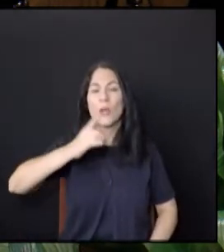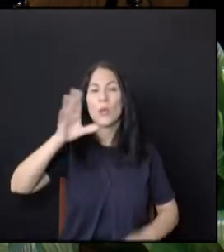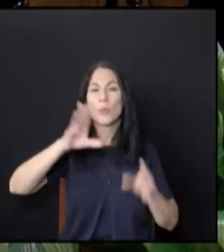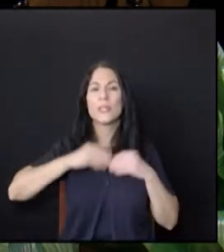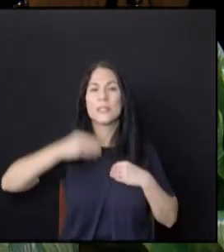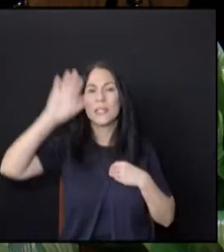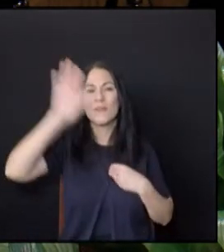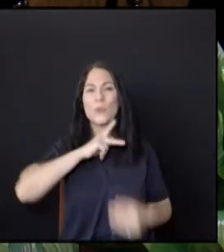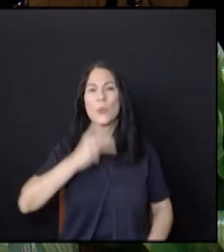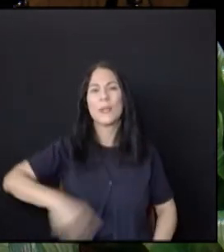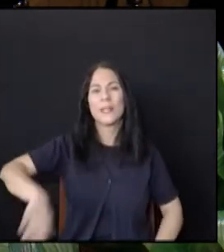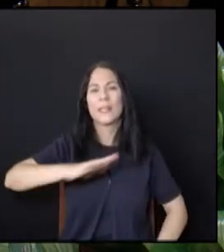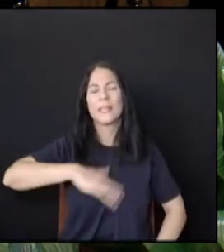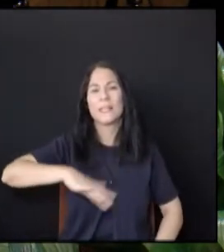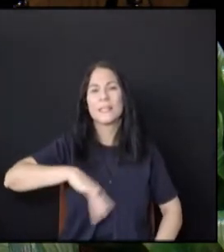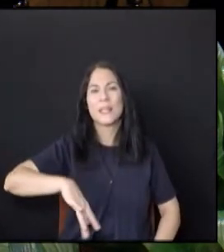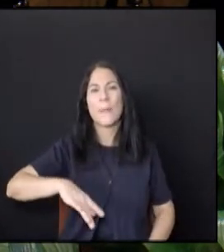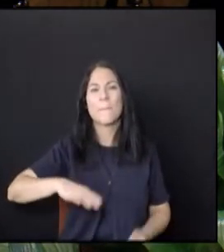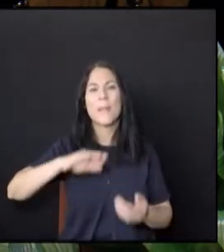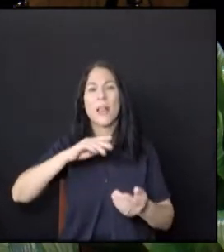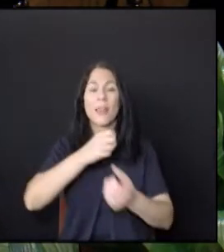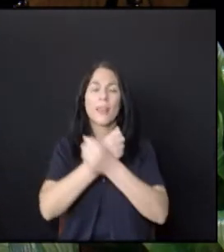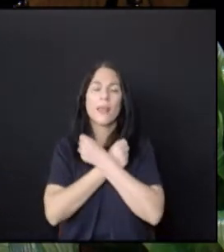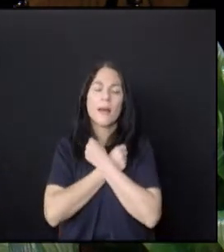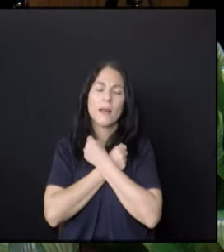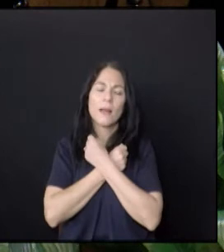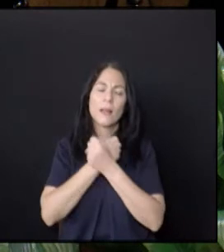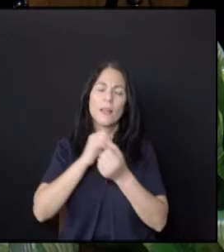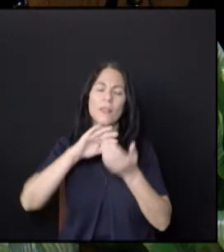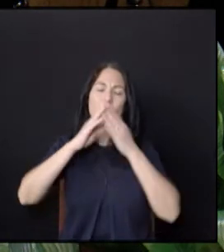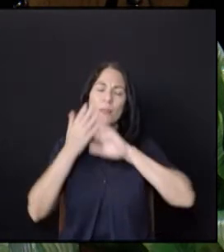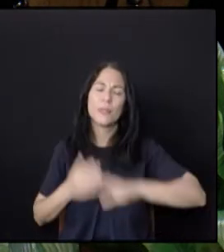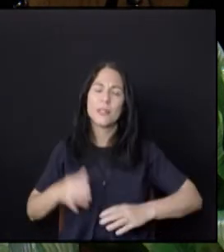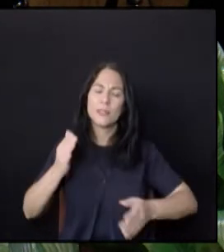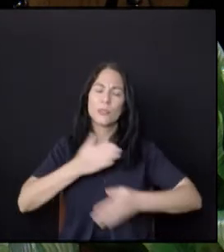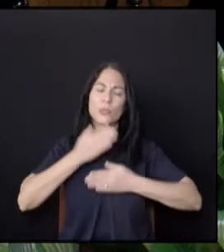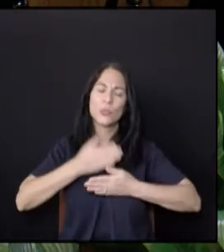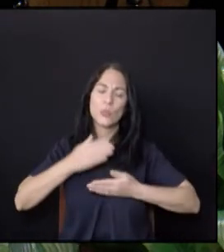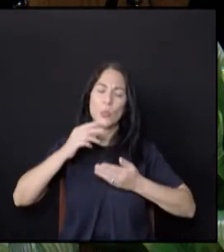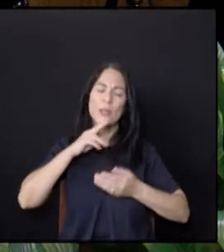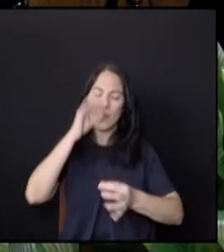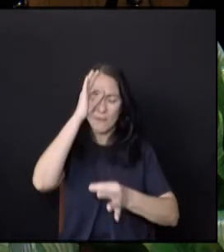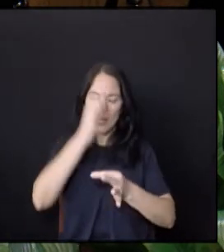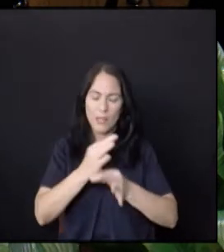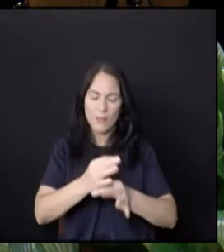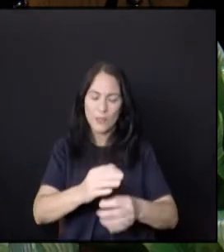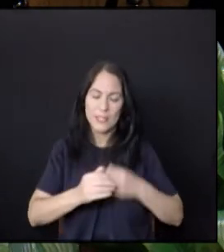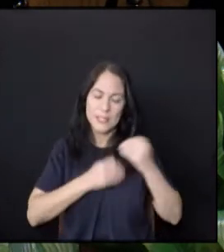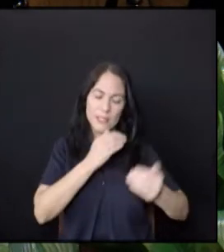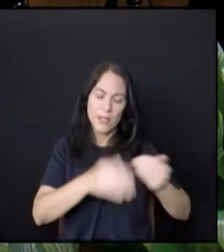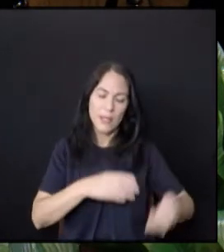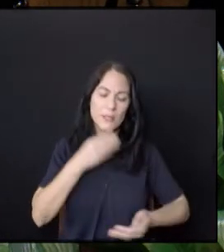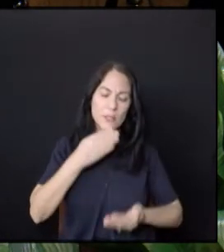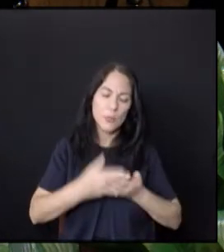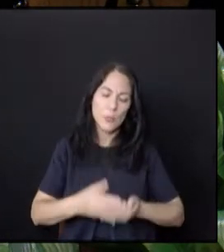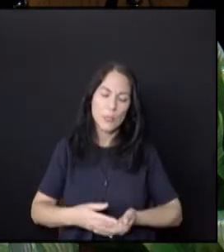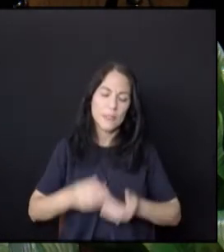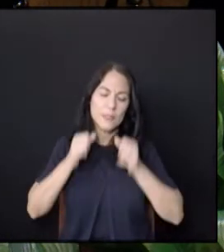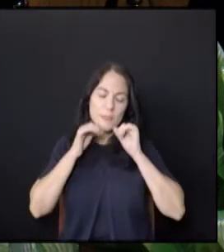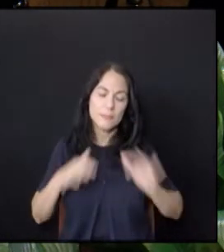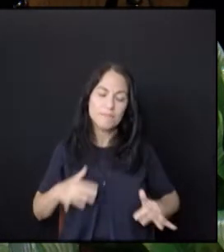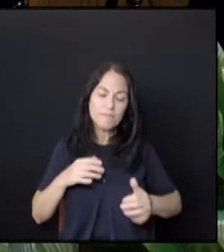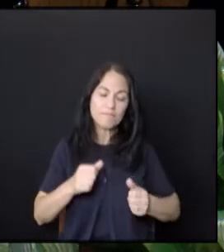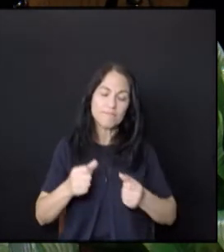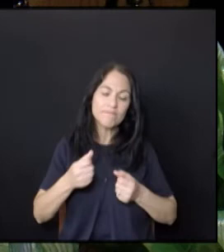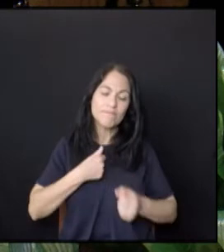is, love, peace, joy, faithfulness, kindness, gentleness, goodness, self-control.